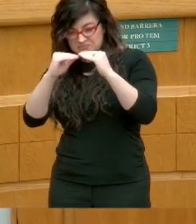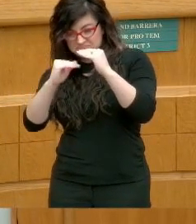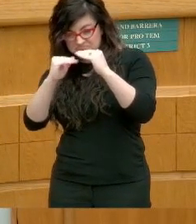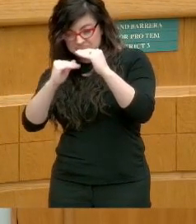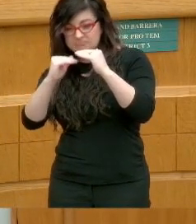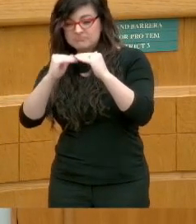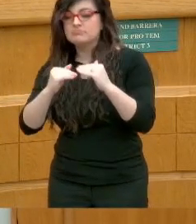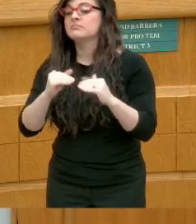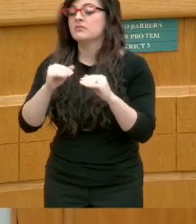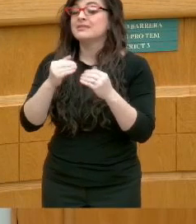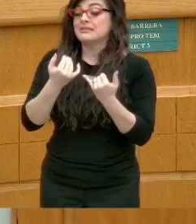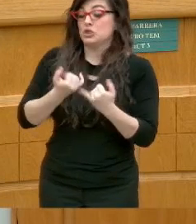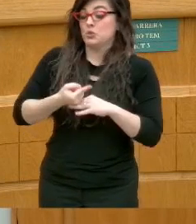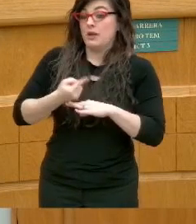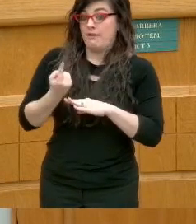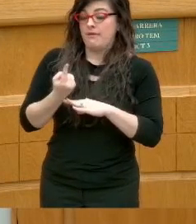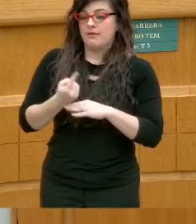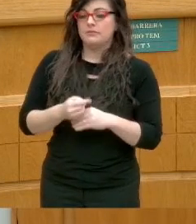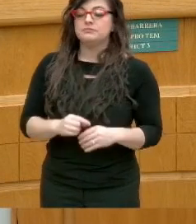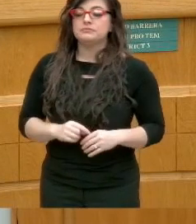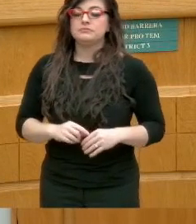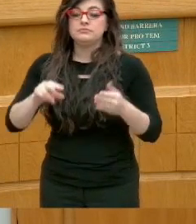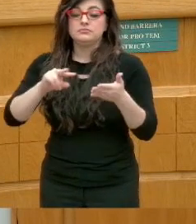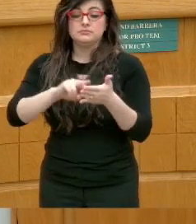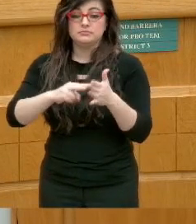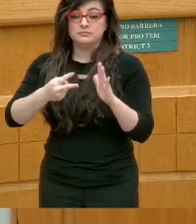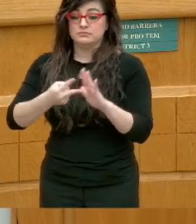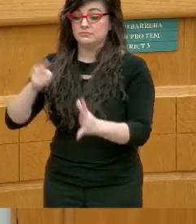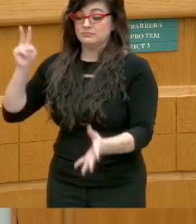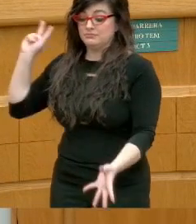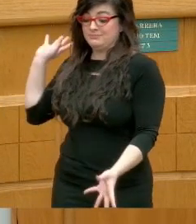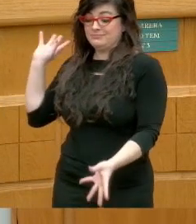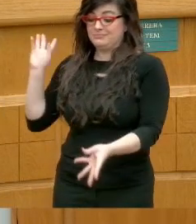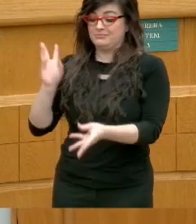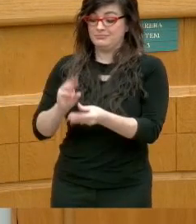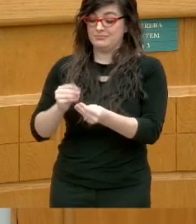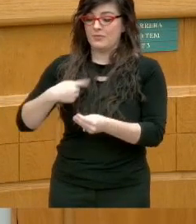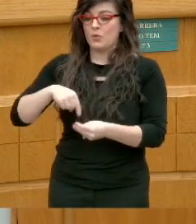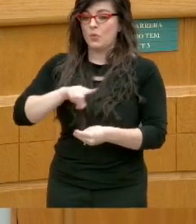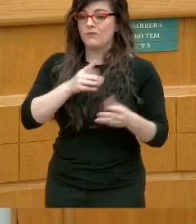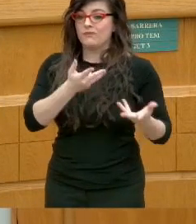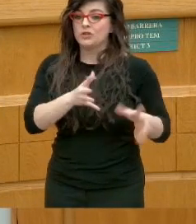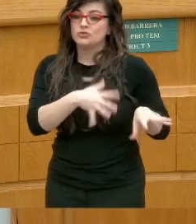County today. And that brings our total, since we've been tracking this, to about